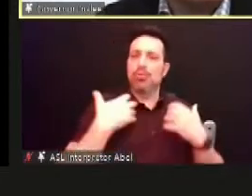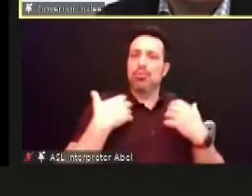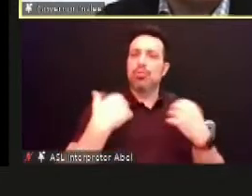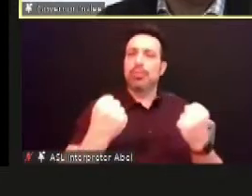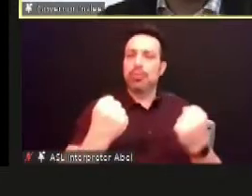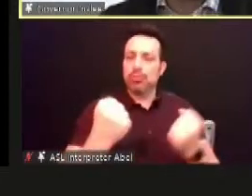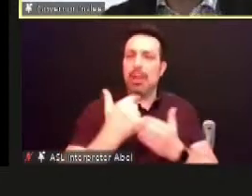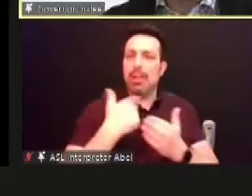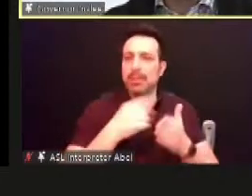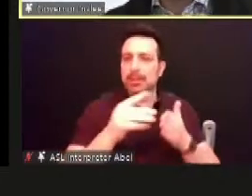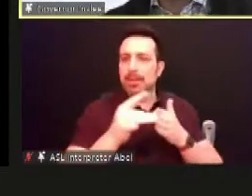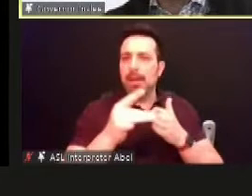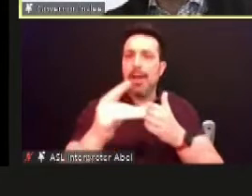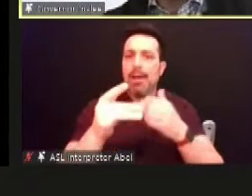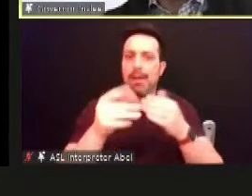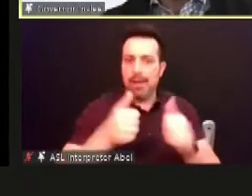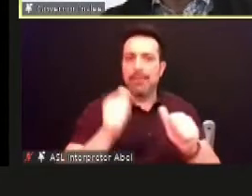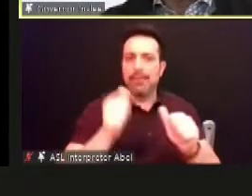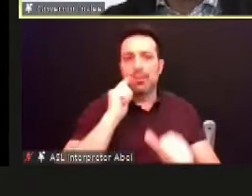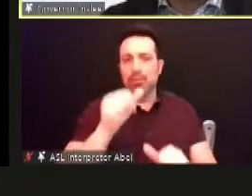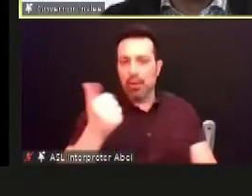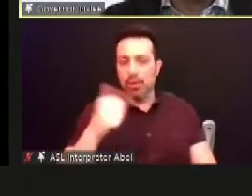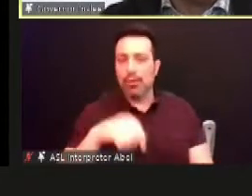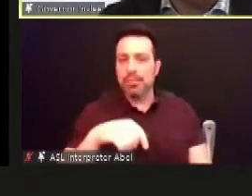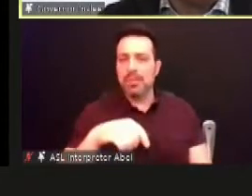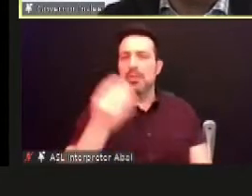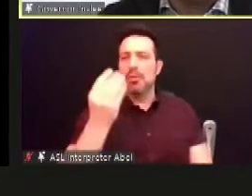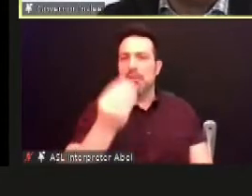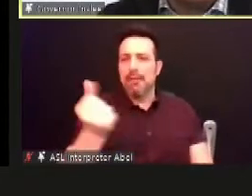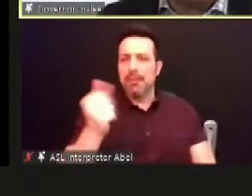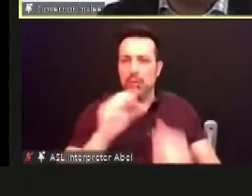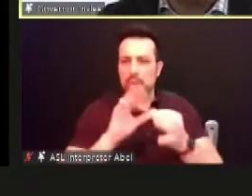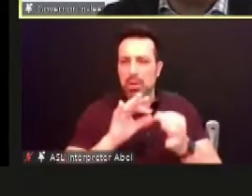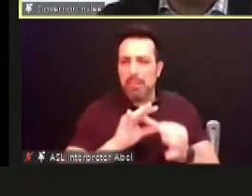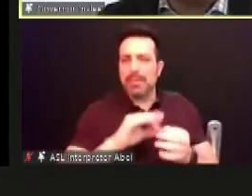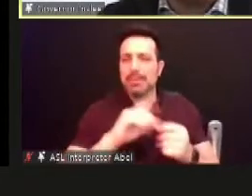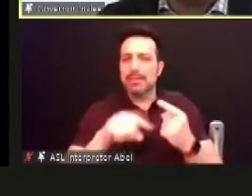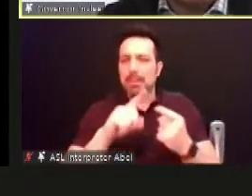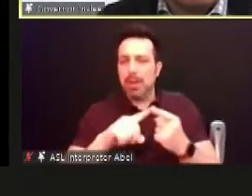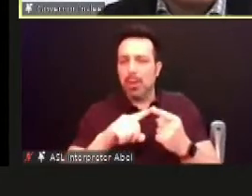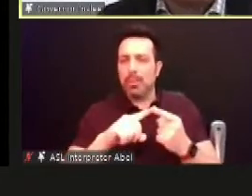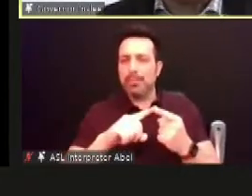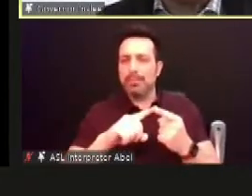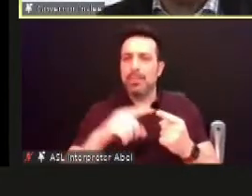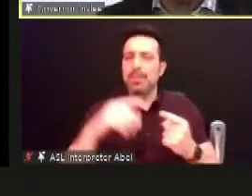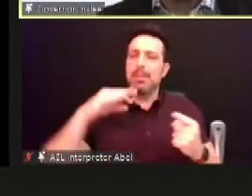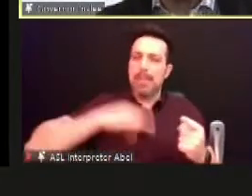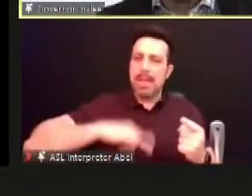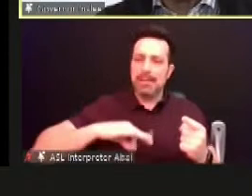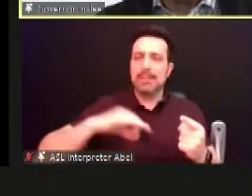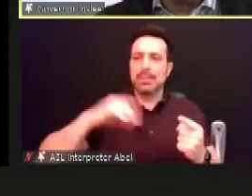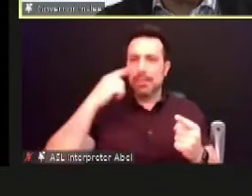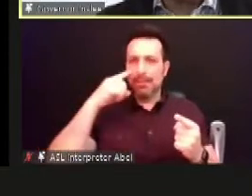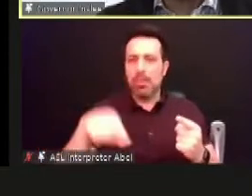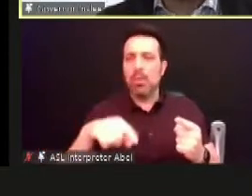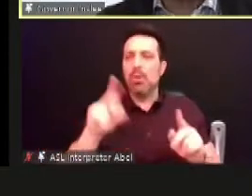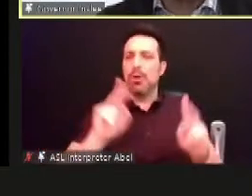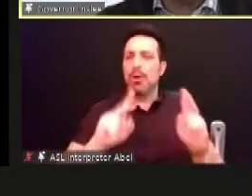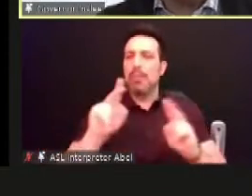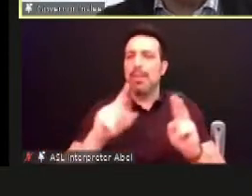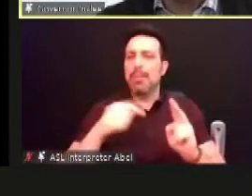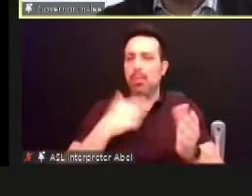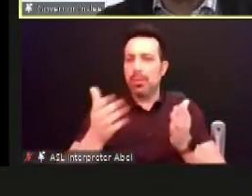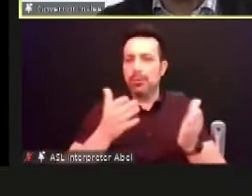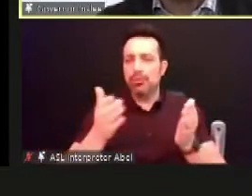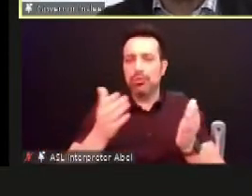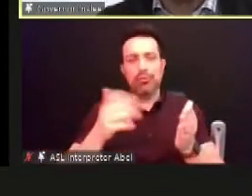guide these efforts for somebody else. Just a couple comments about the benefits to the people we serve